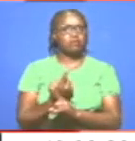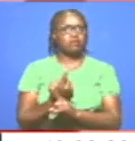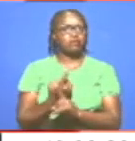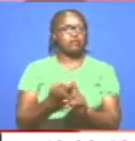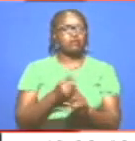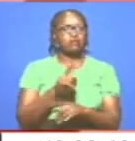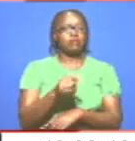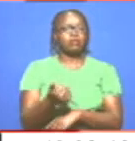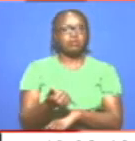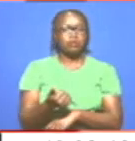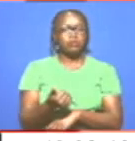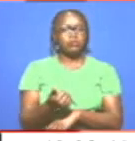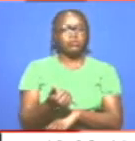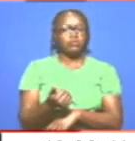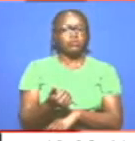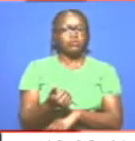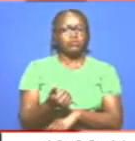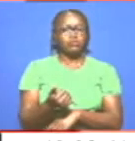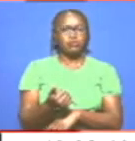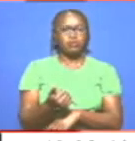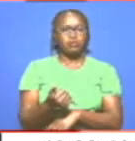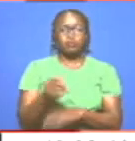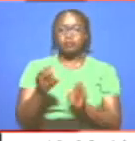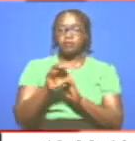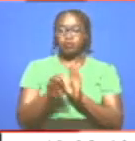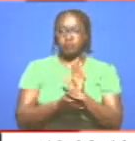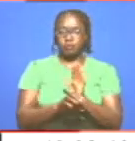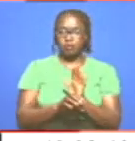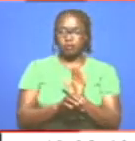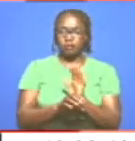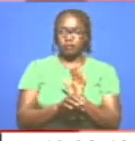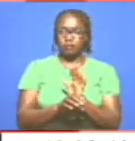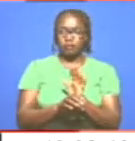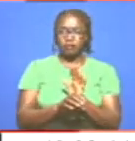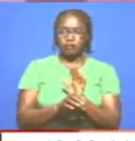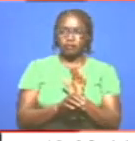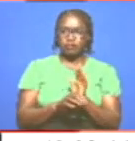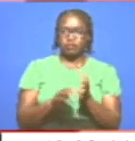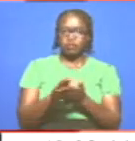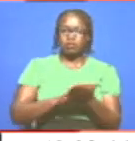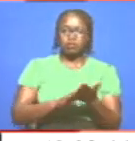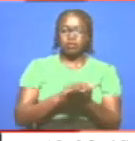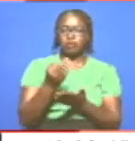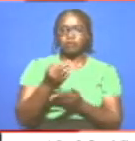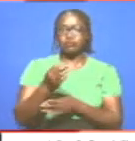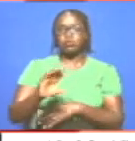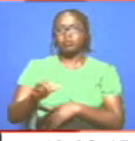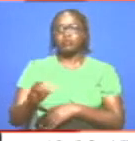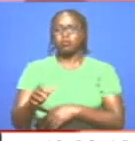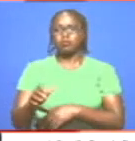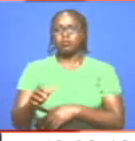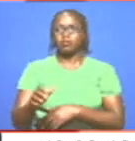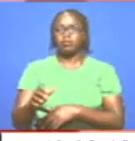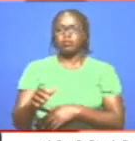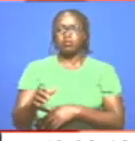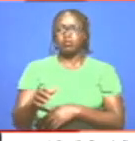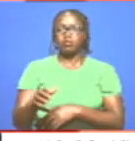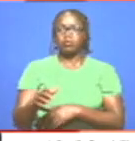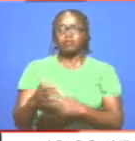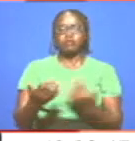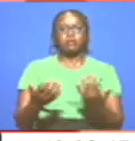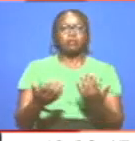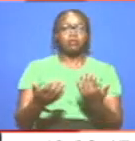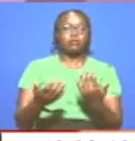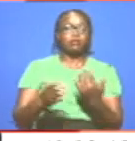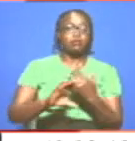So we are looking at a constitution which was only based on 3 counties. Yeah, mm-hmm. And now we are looking at a county which is going,